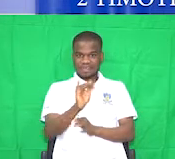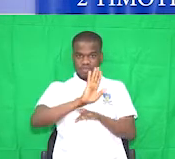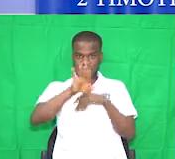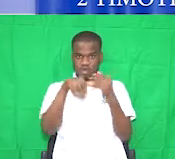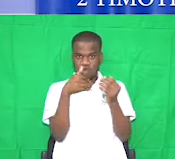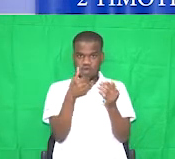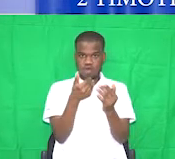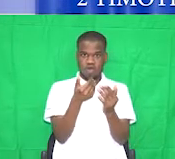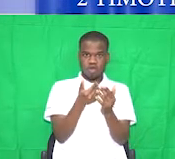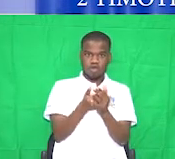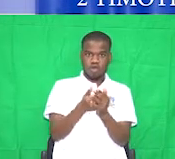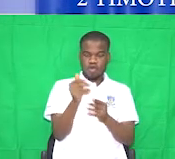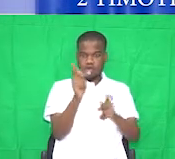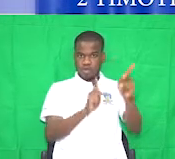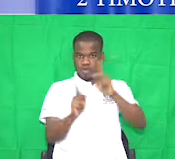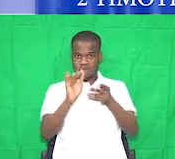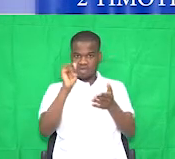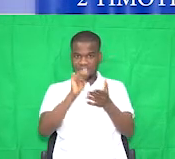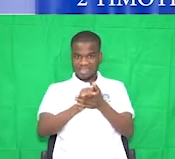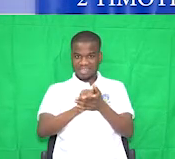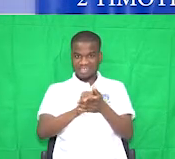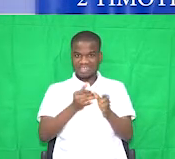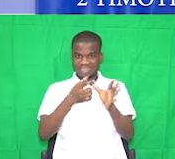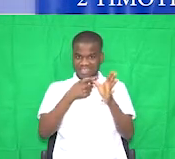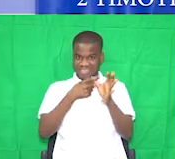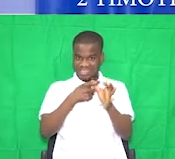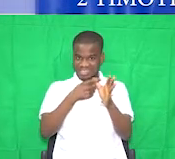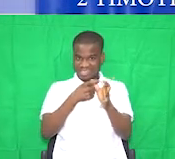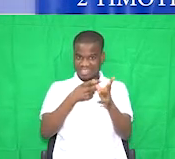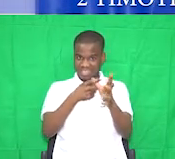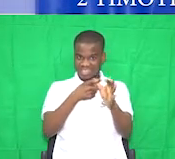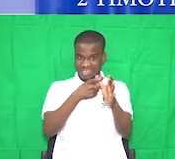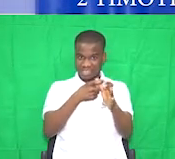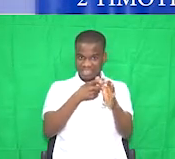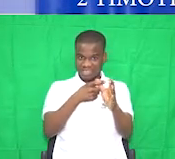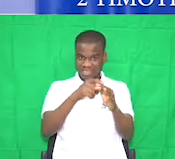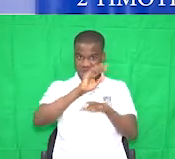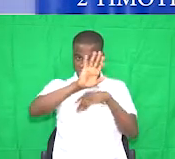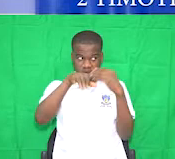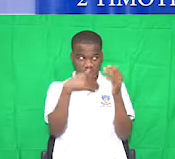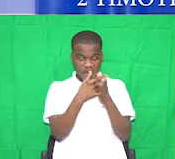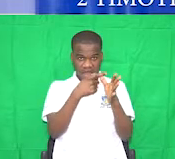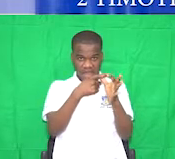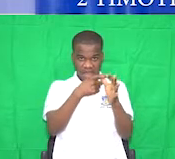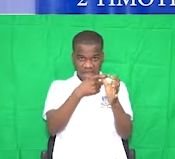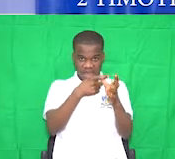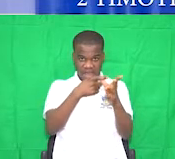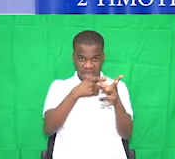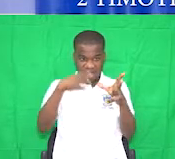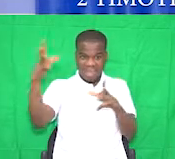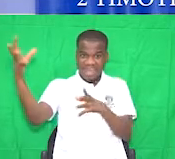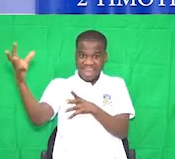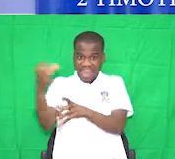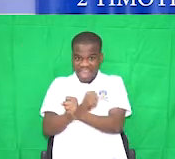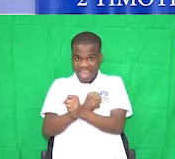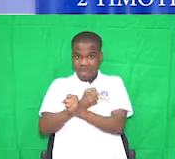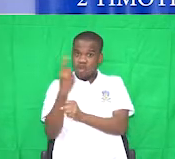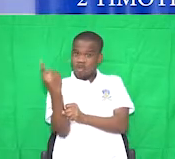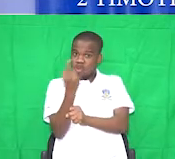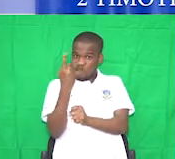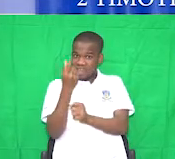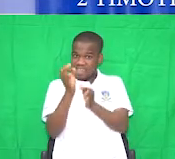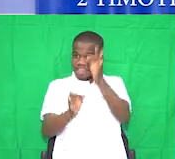Similarly, anyone who competes in an athletic does not receive the victor's